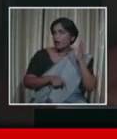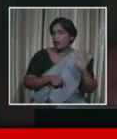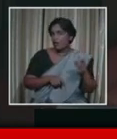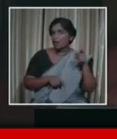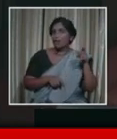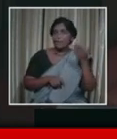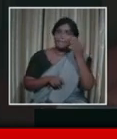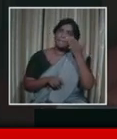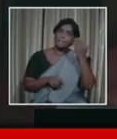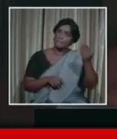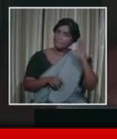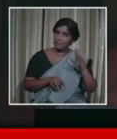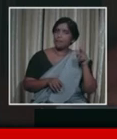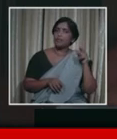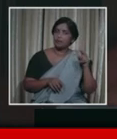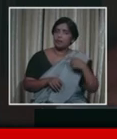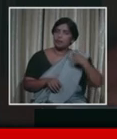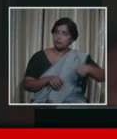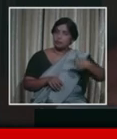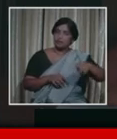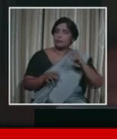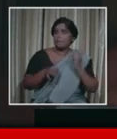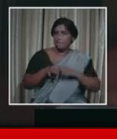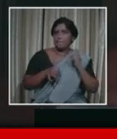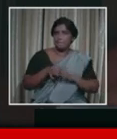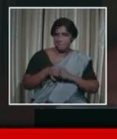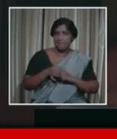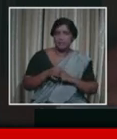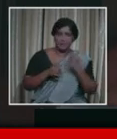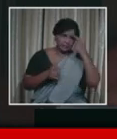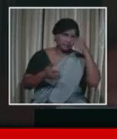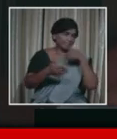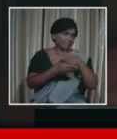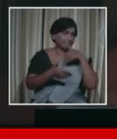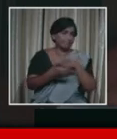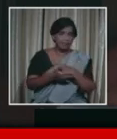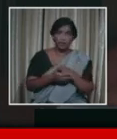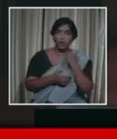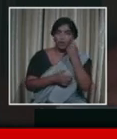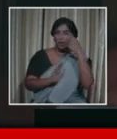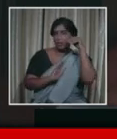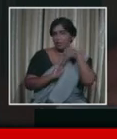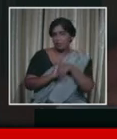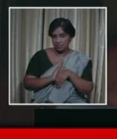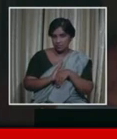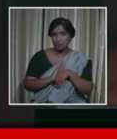unta penawa unta dina patama tiena prasna. Om mirikeno. Rupiela opatane vela